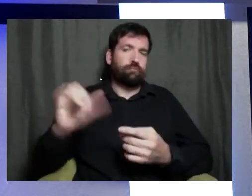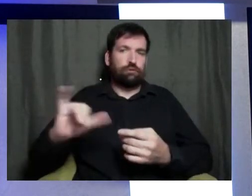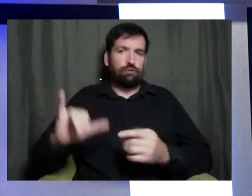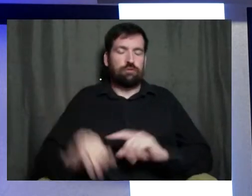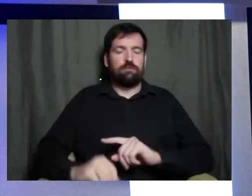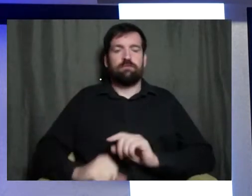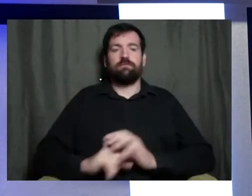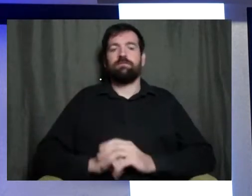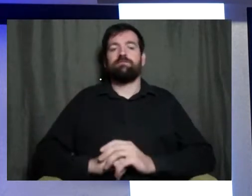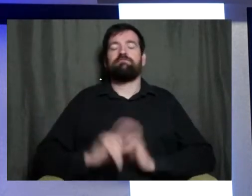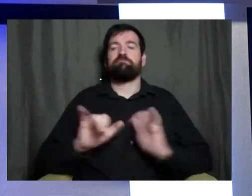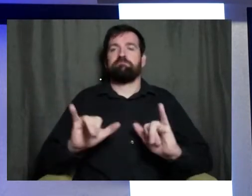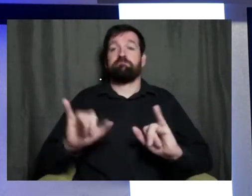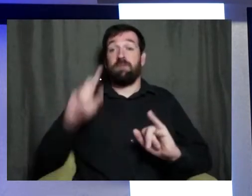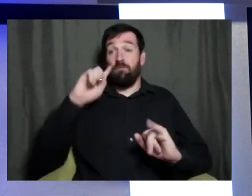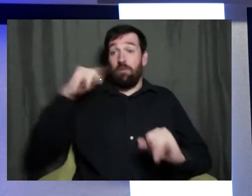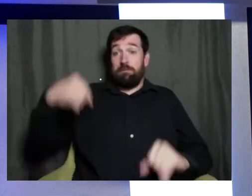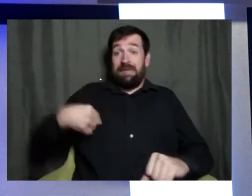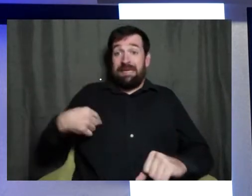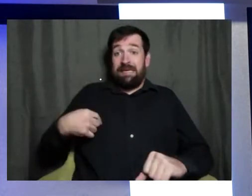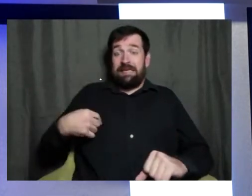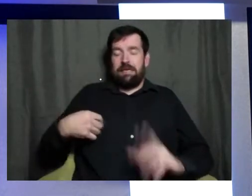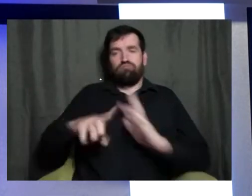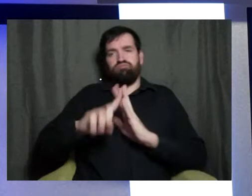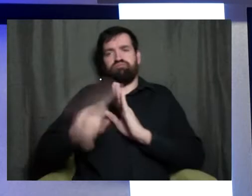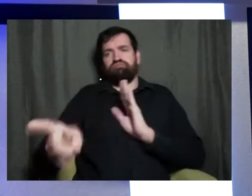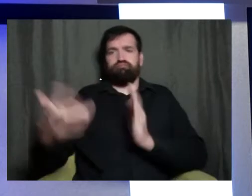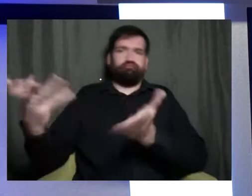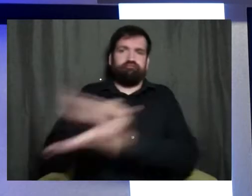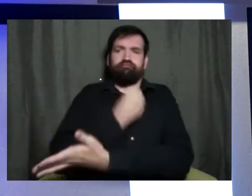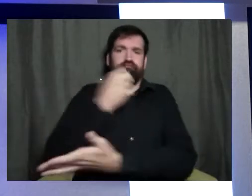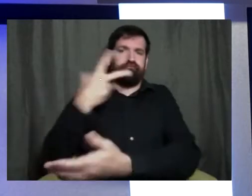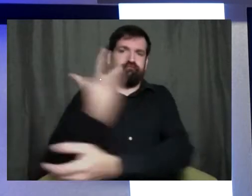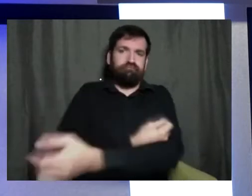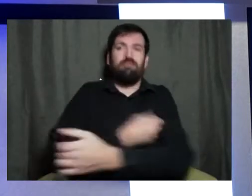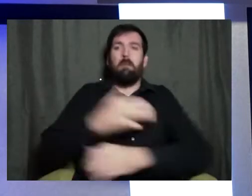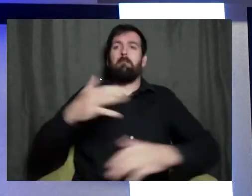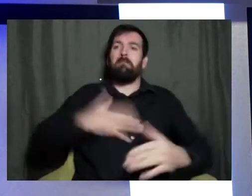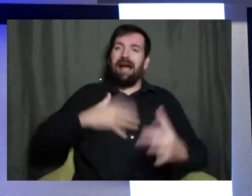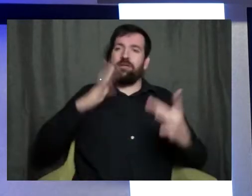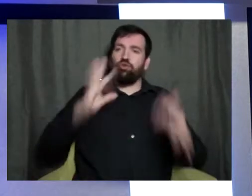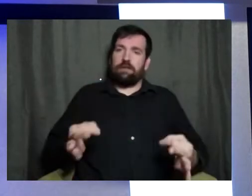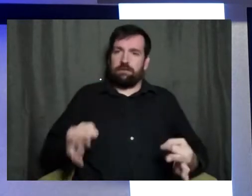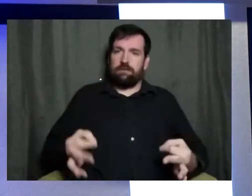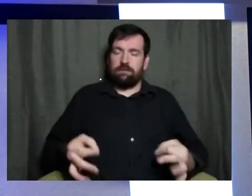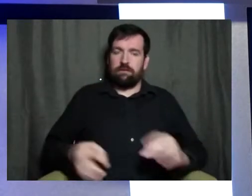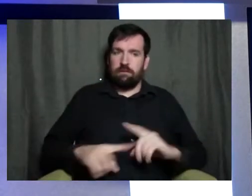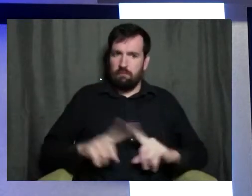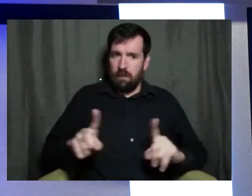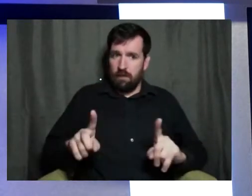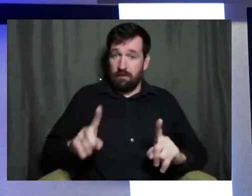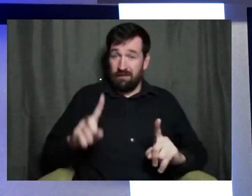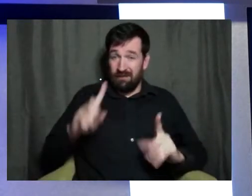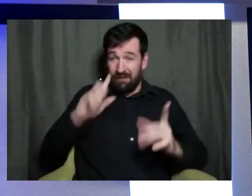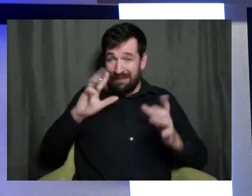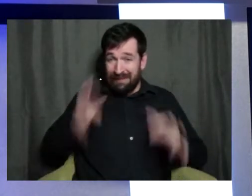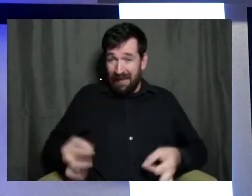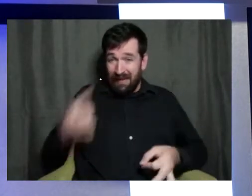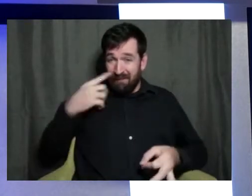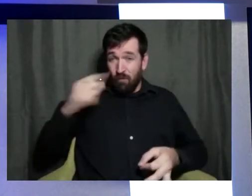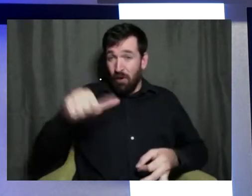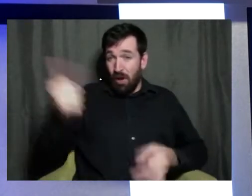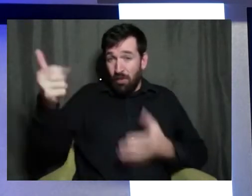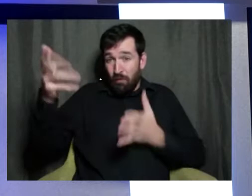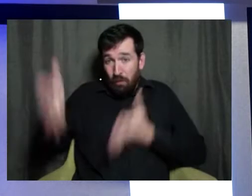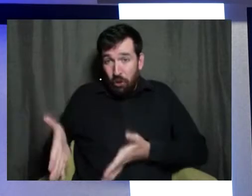was like, for me to get the shot, I ran right out and got it. I got that because that was my choice. But you know, when you're making a choice for another human being, and my 5-year-old is his